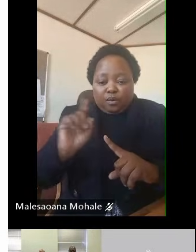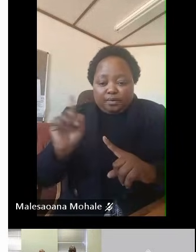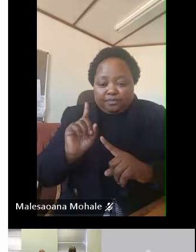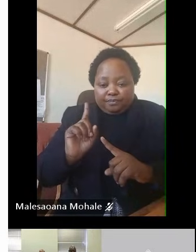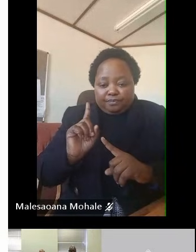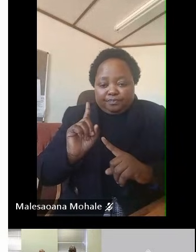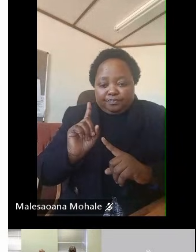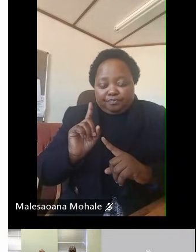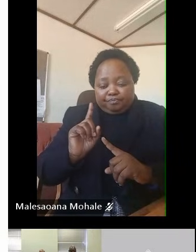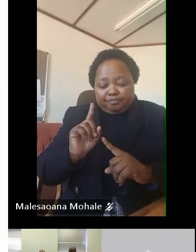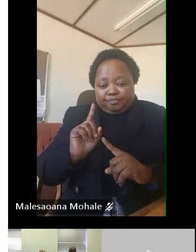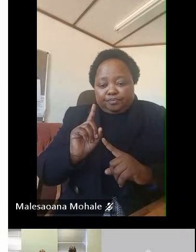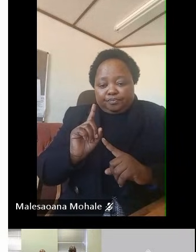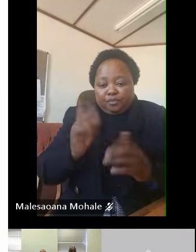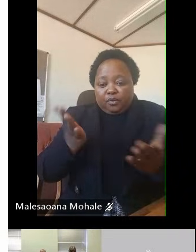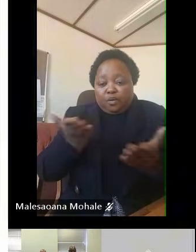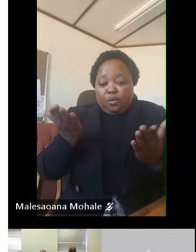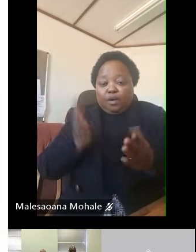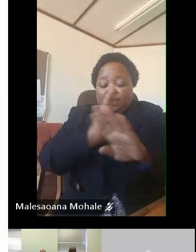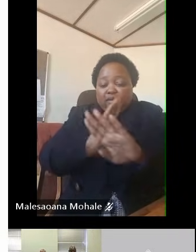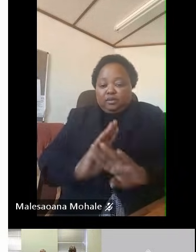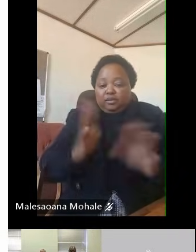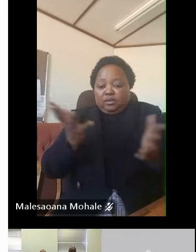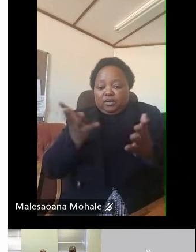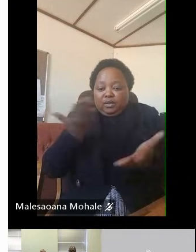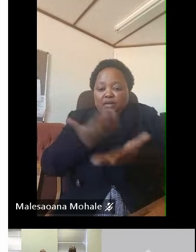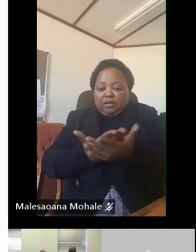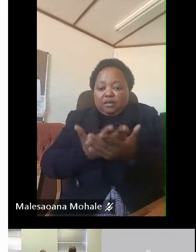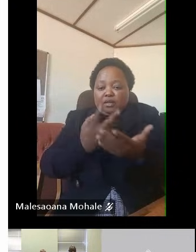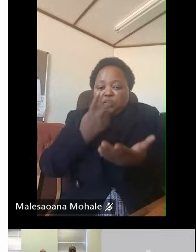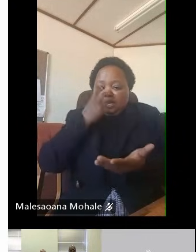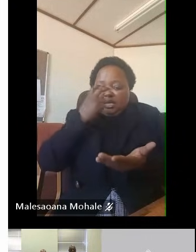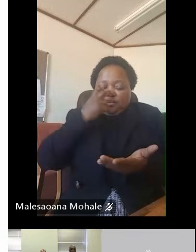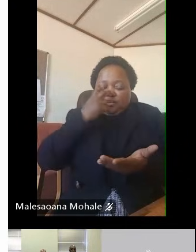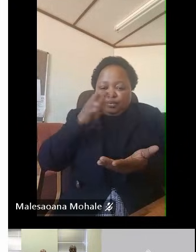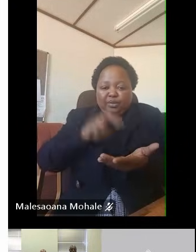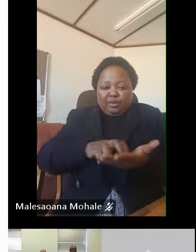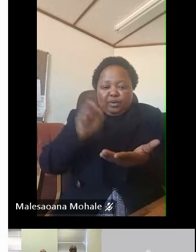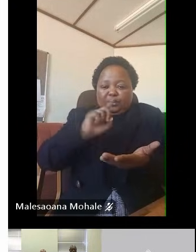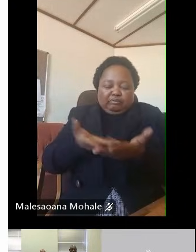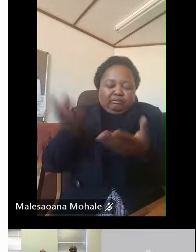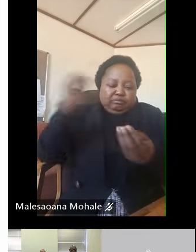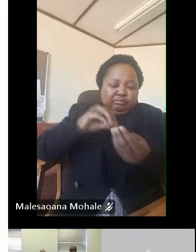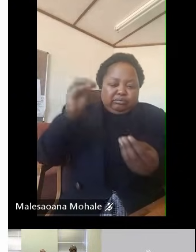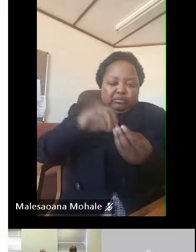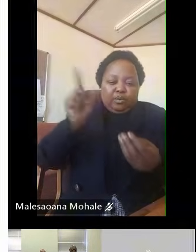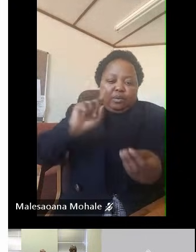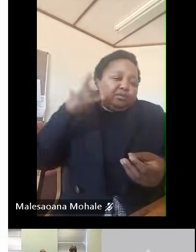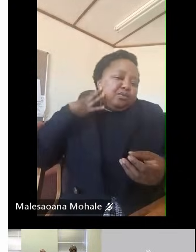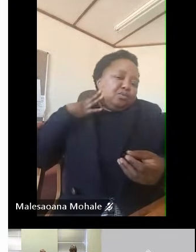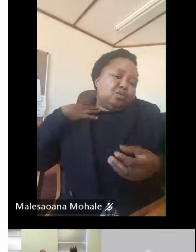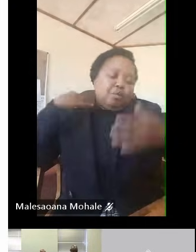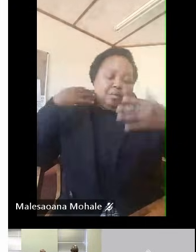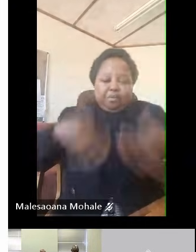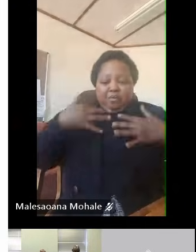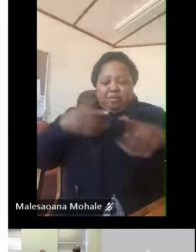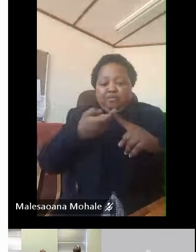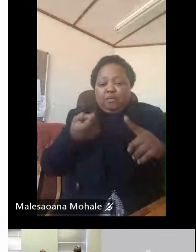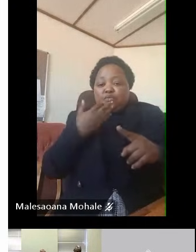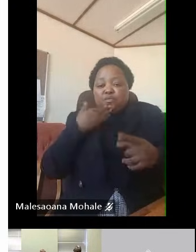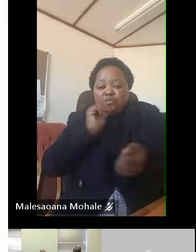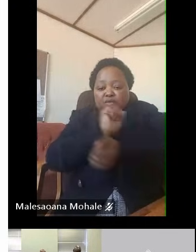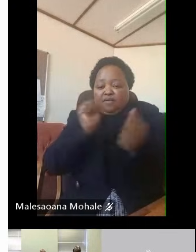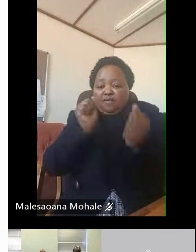the state where they actually can cause further trauma to a survivor of violence, which is what we don't want to happen. So what I